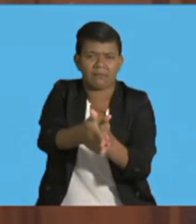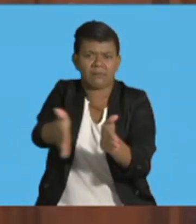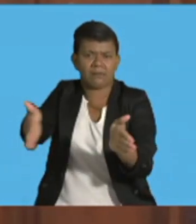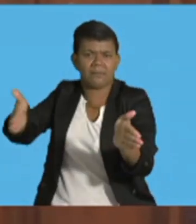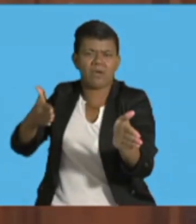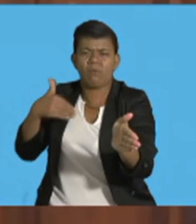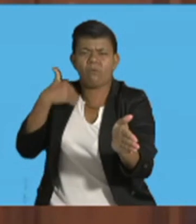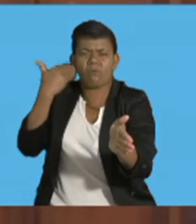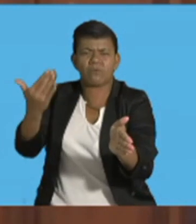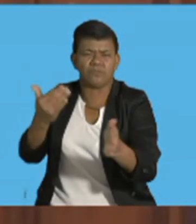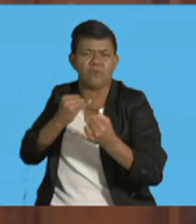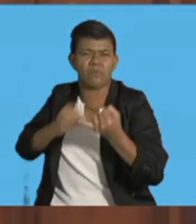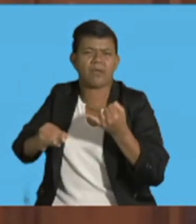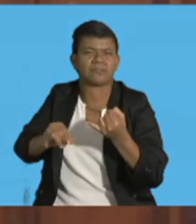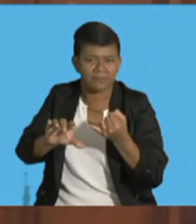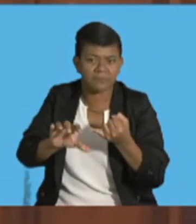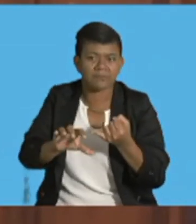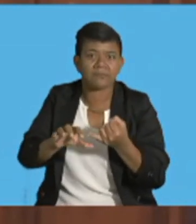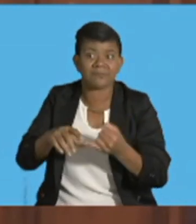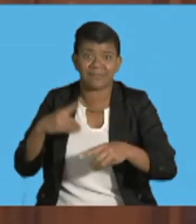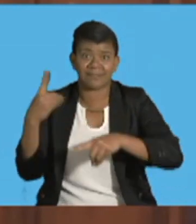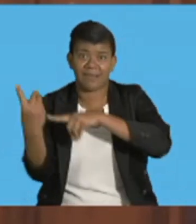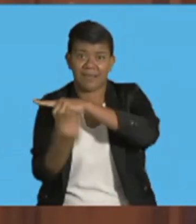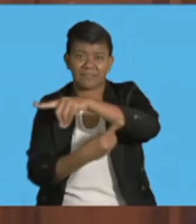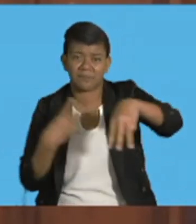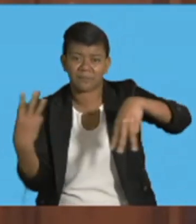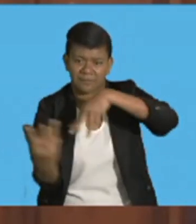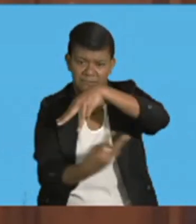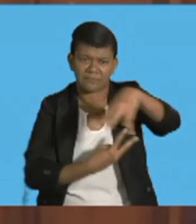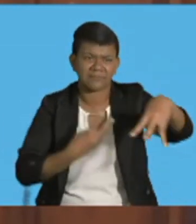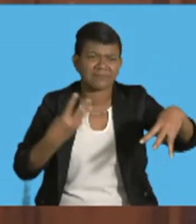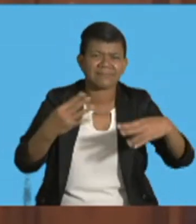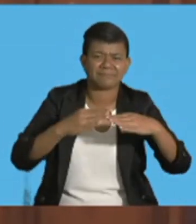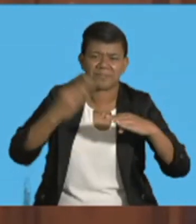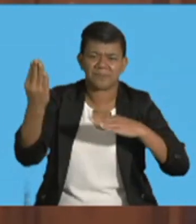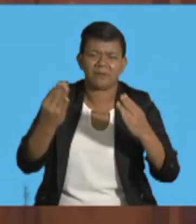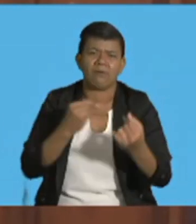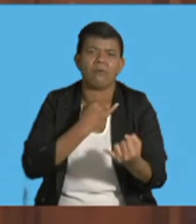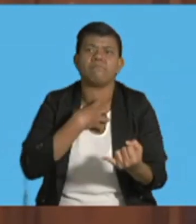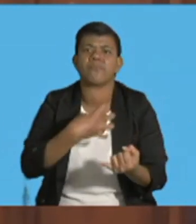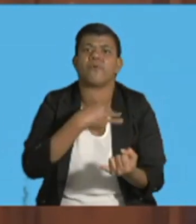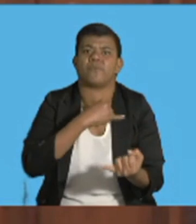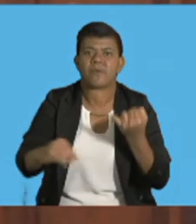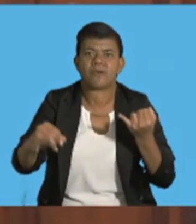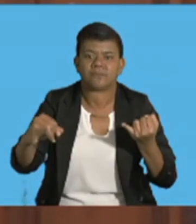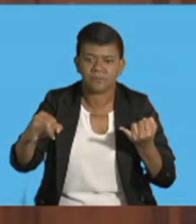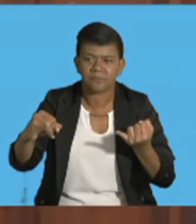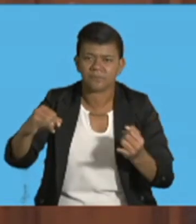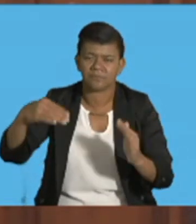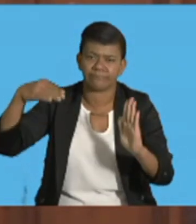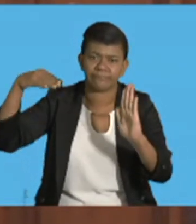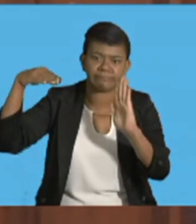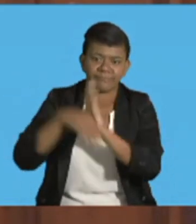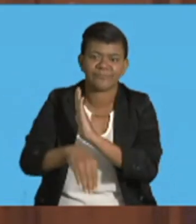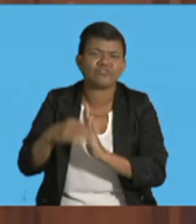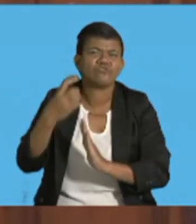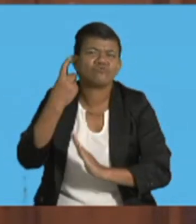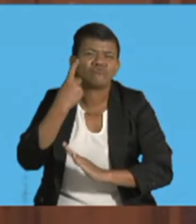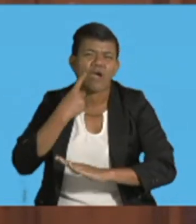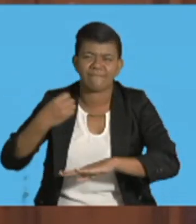Paris Agreement on climate change, making Fiji the first country in the world to do so. And